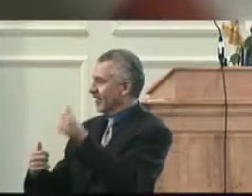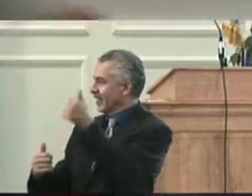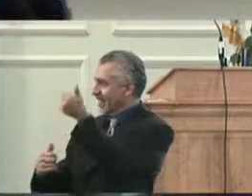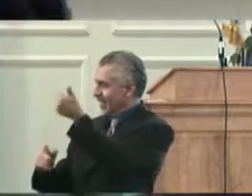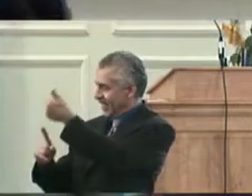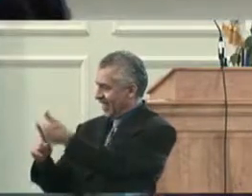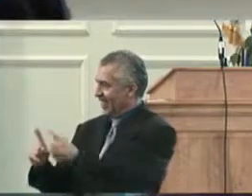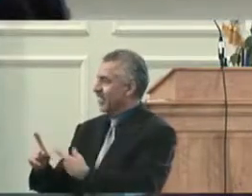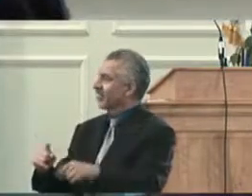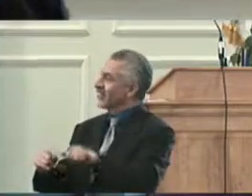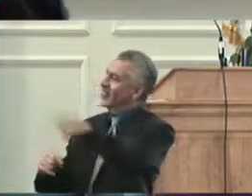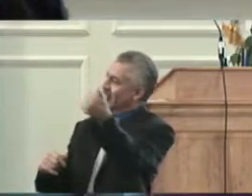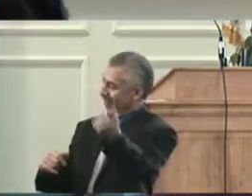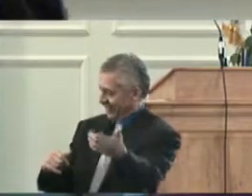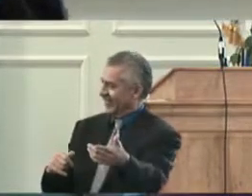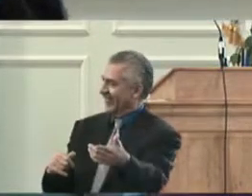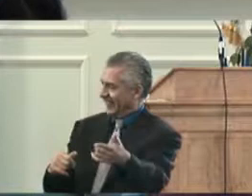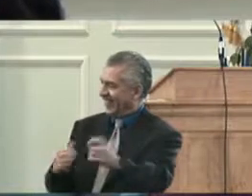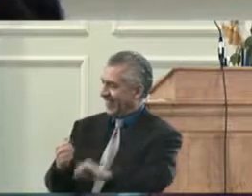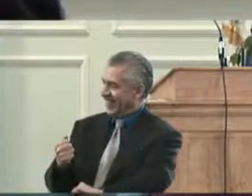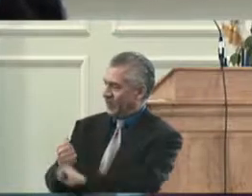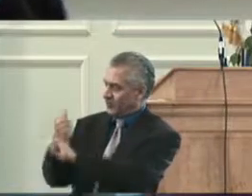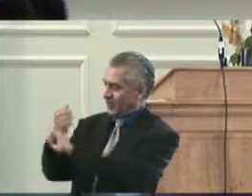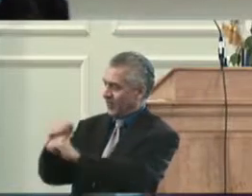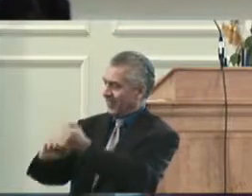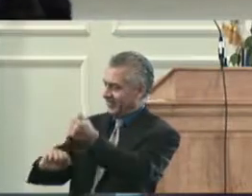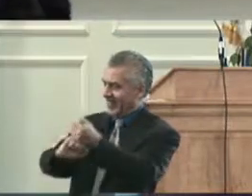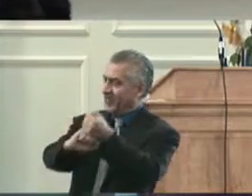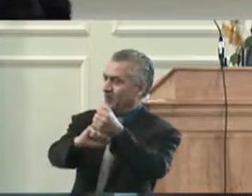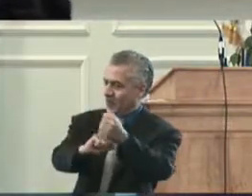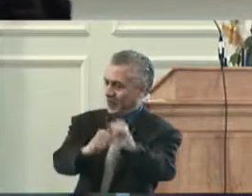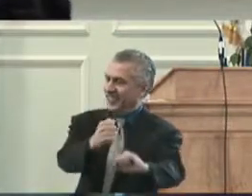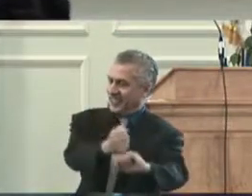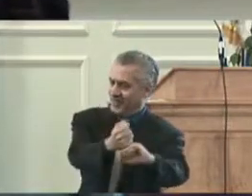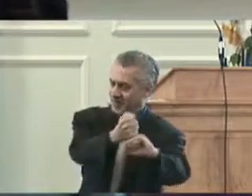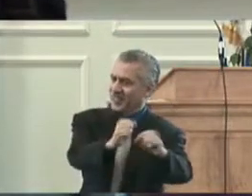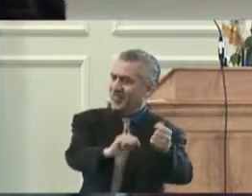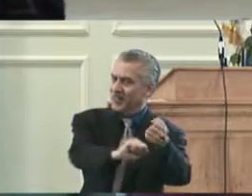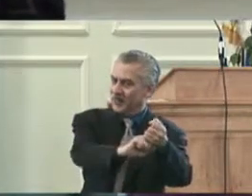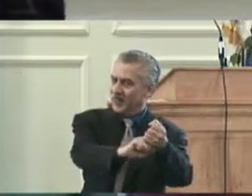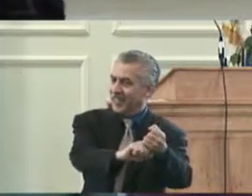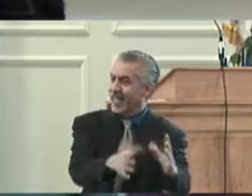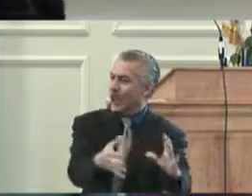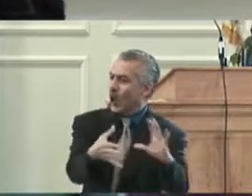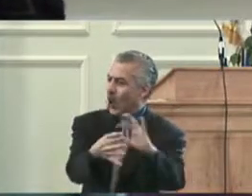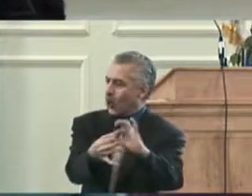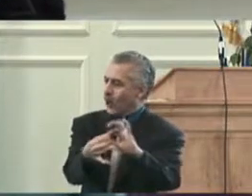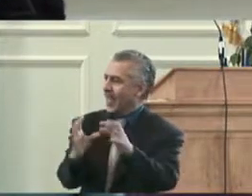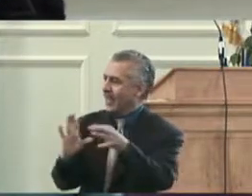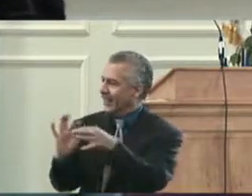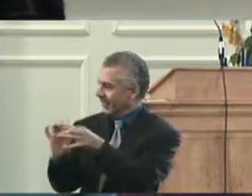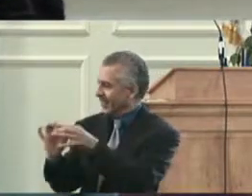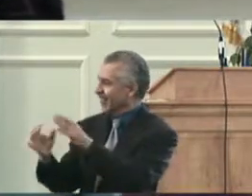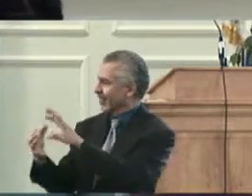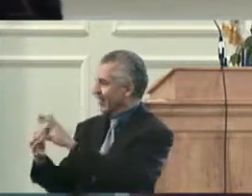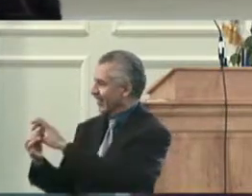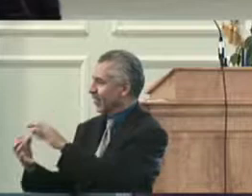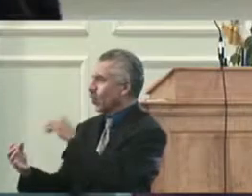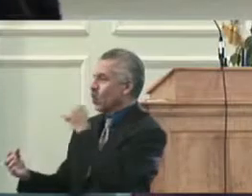Scientists love to study the creatures in the pond. They love to study what eat